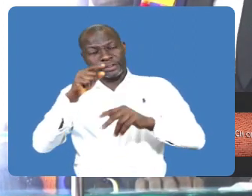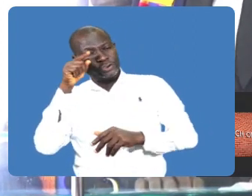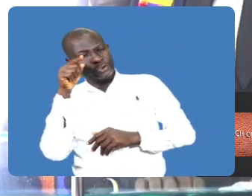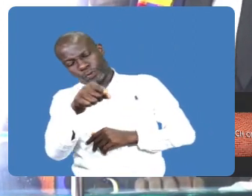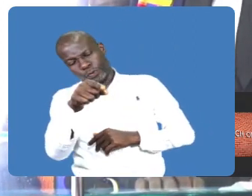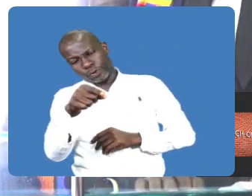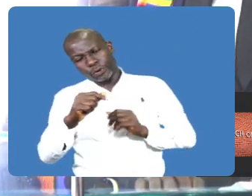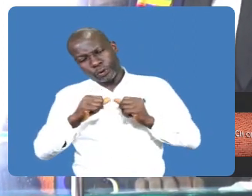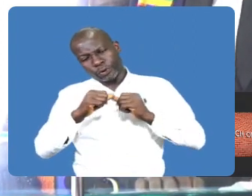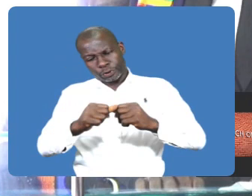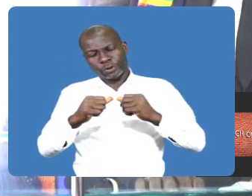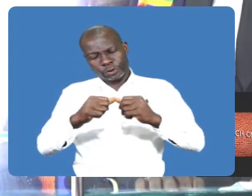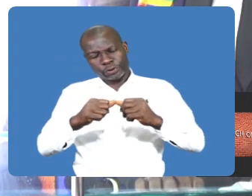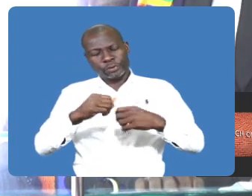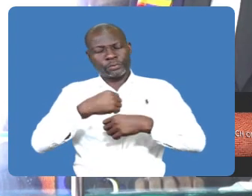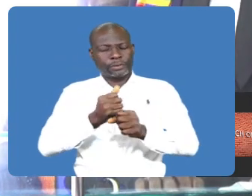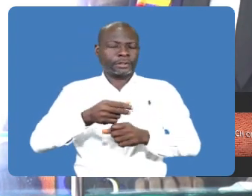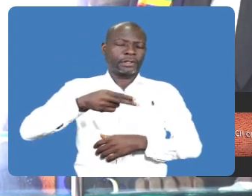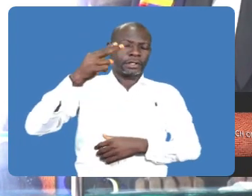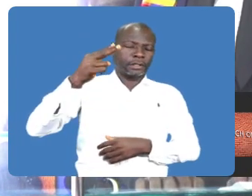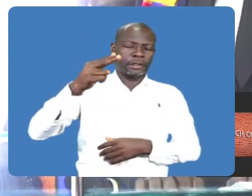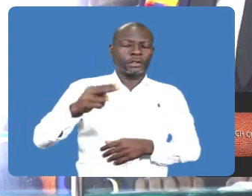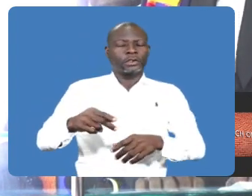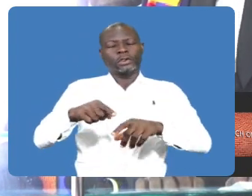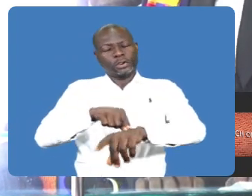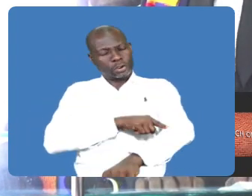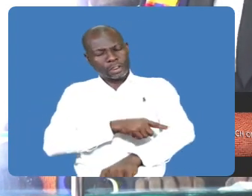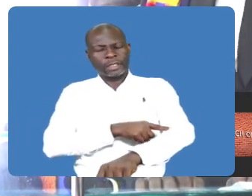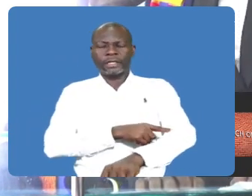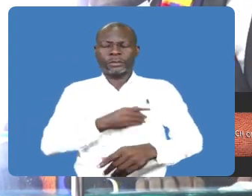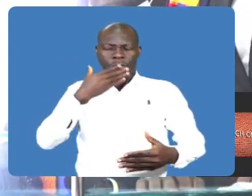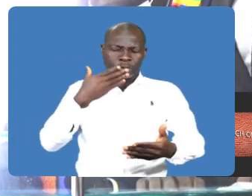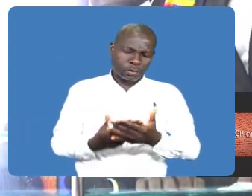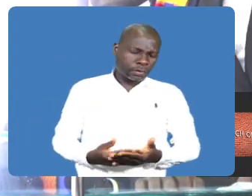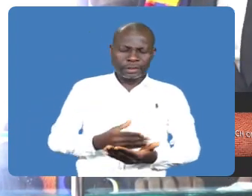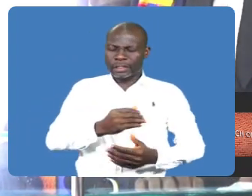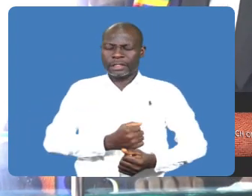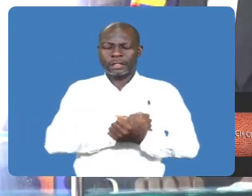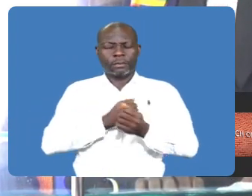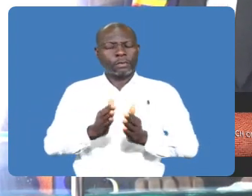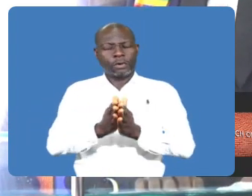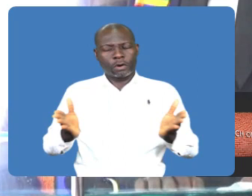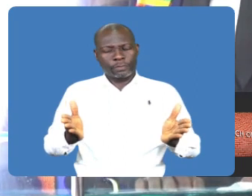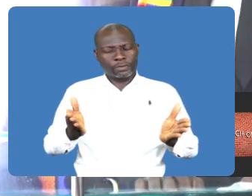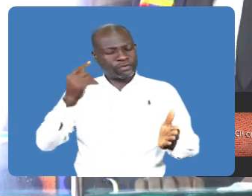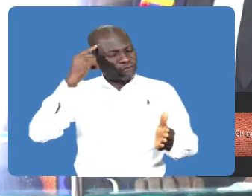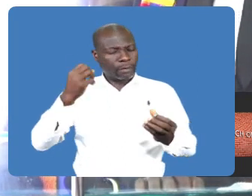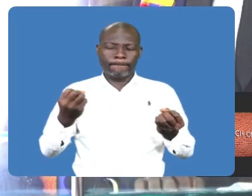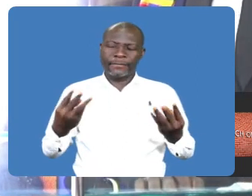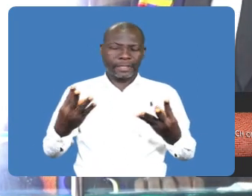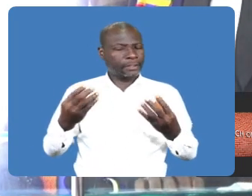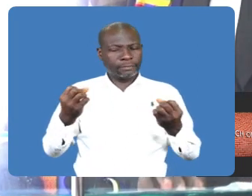as you continue to lift the banner of Christ high for longevity, good health, and more open doors in